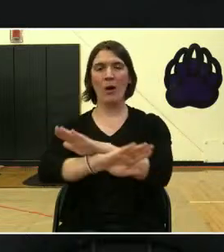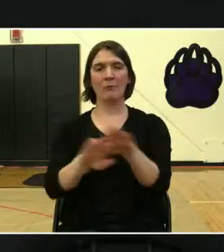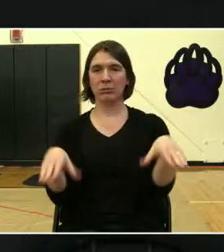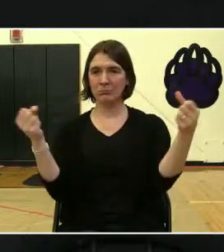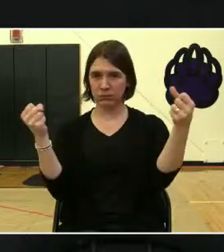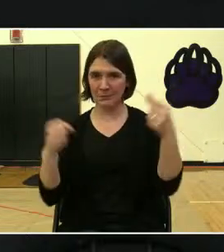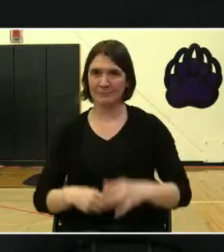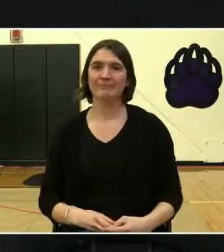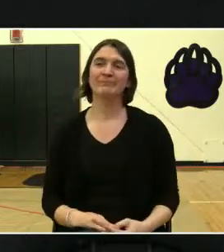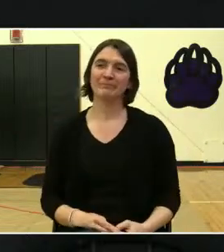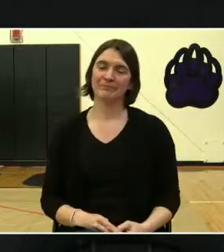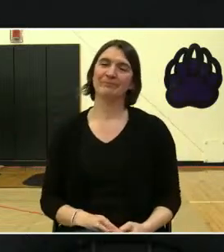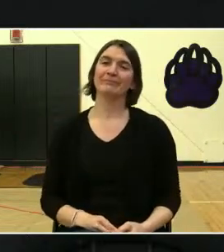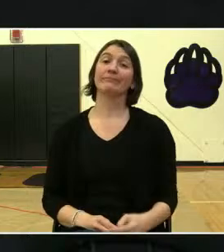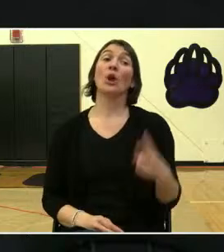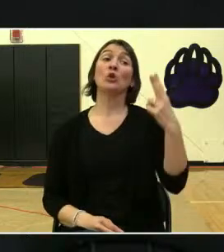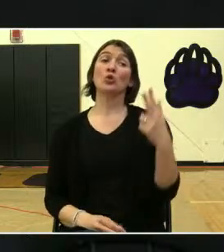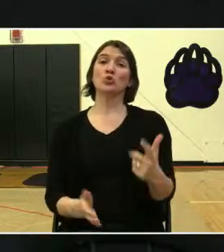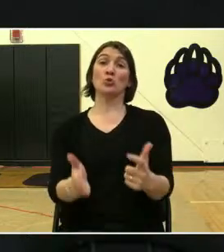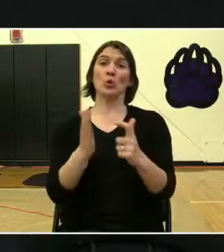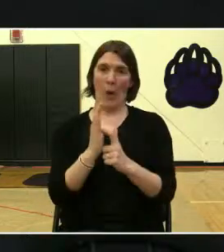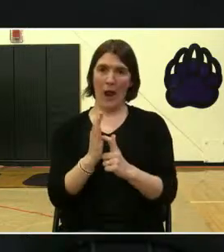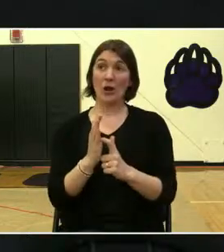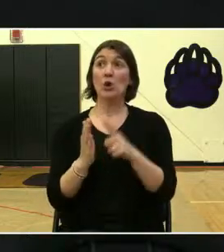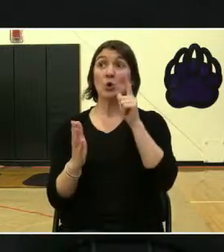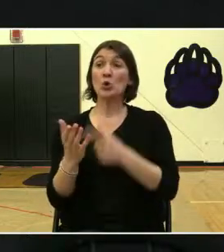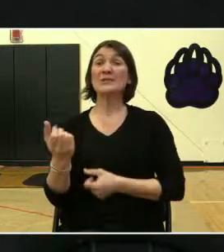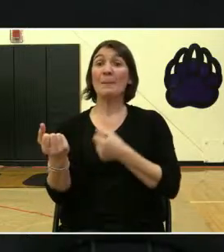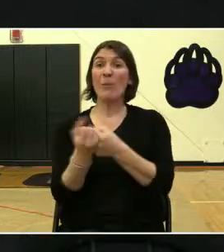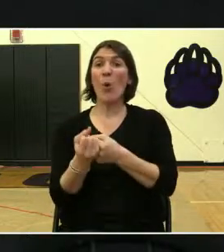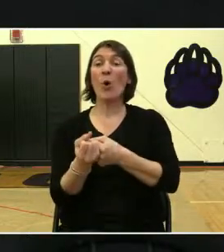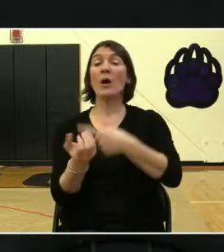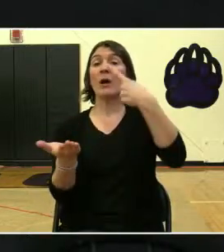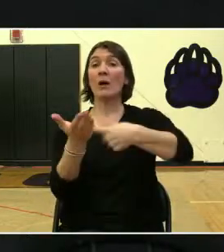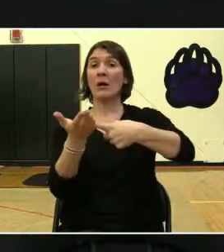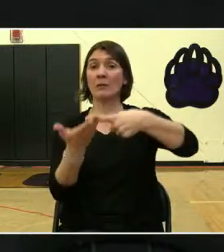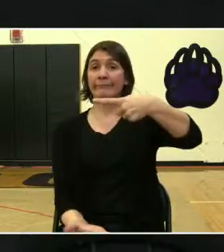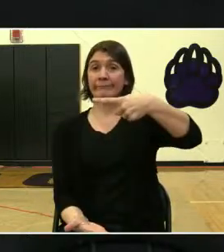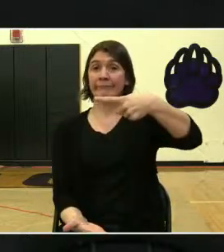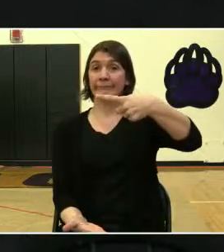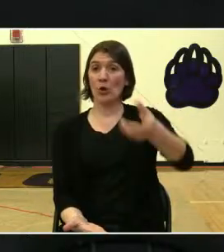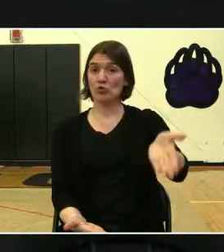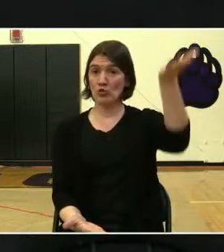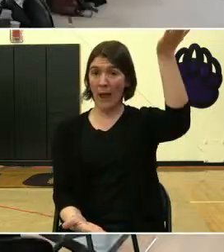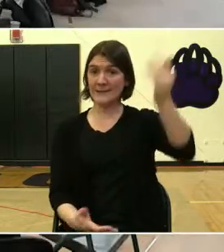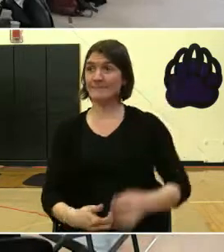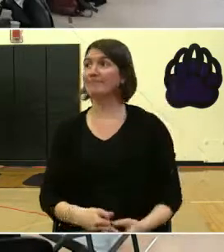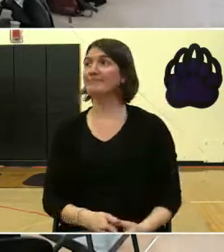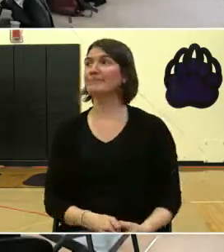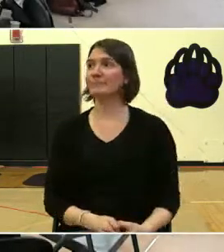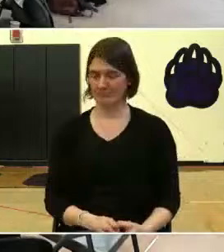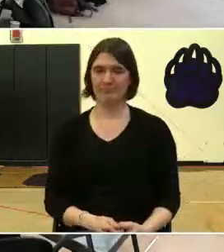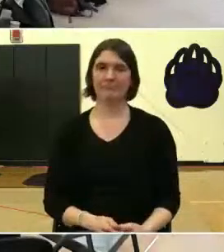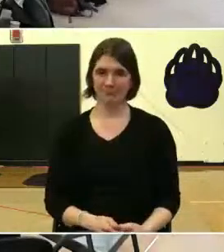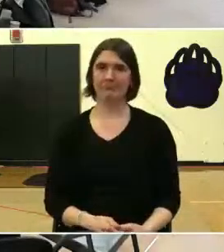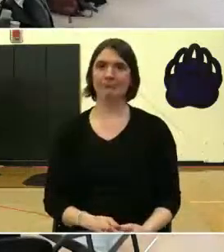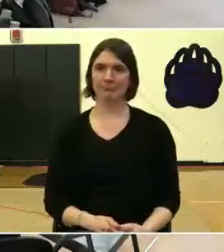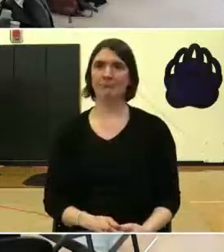debate um 2/3 vote is necessary all those in favor of ceasing debate please rise and say